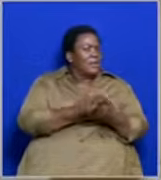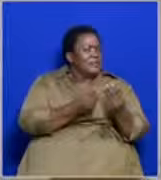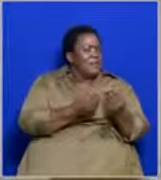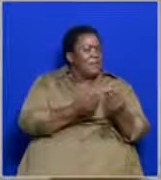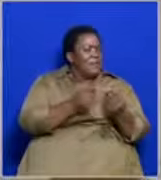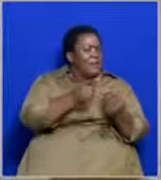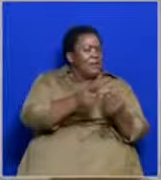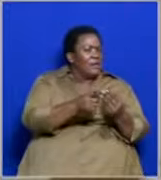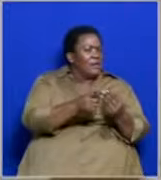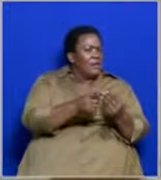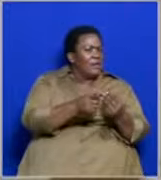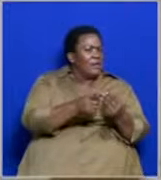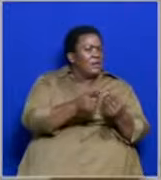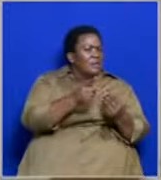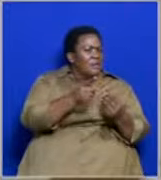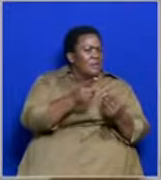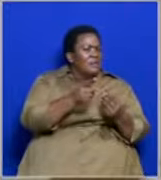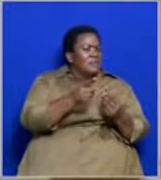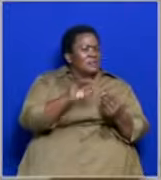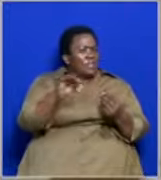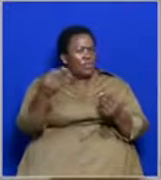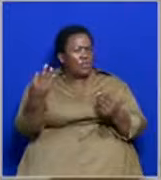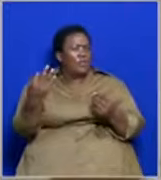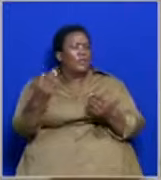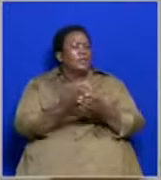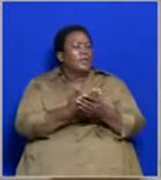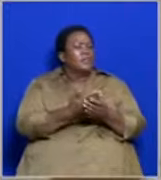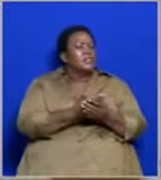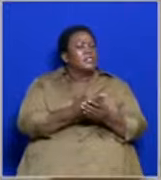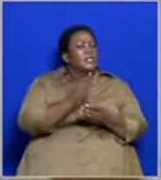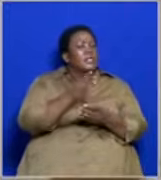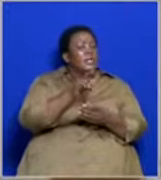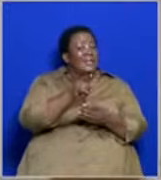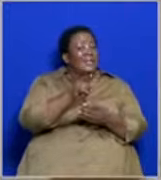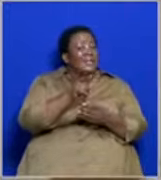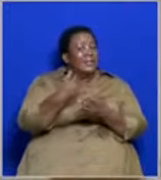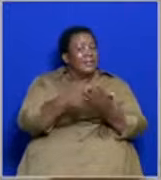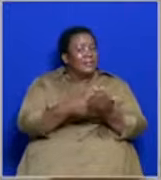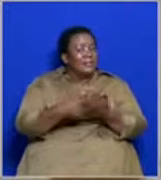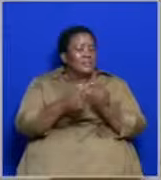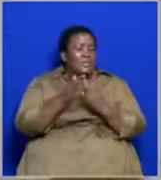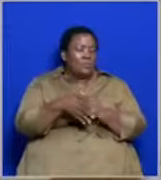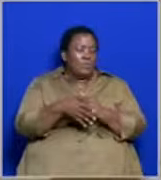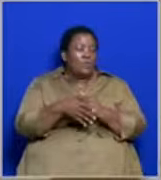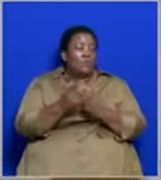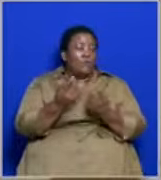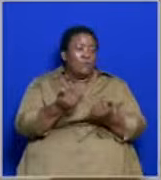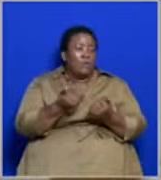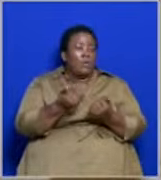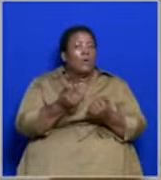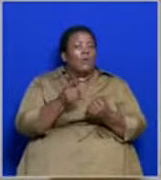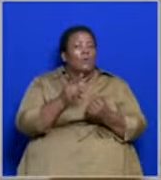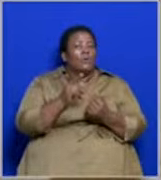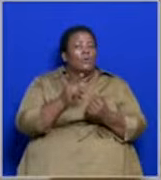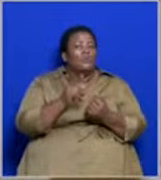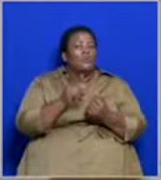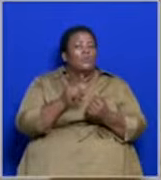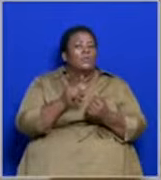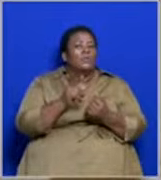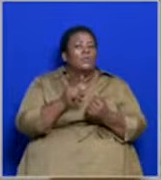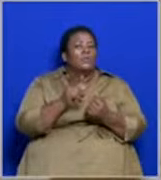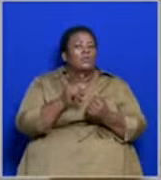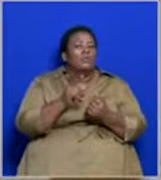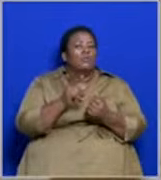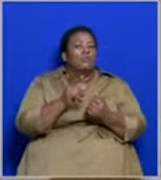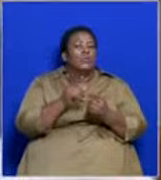case, which he's going to deal with. So we will flag it for the moment, and we'll come back and deal with this statement and